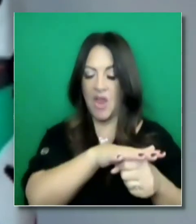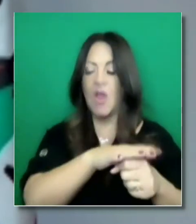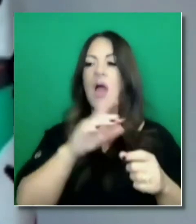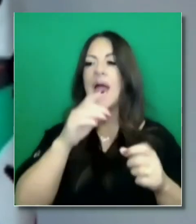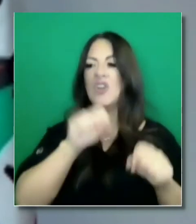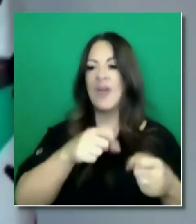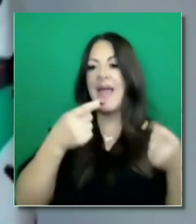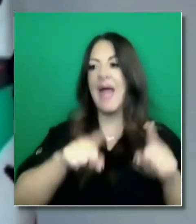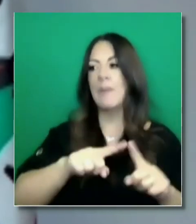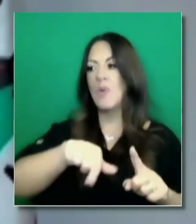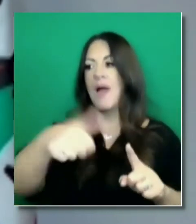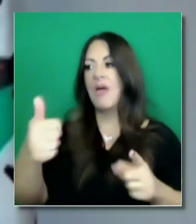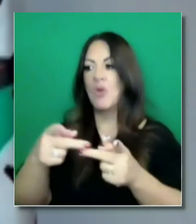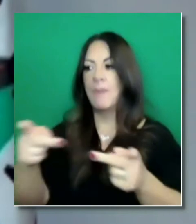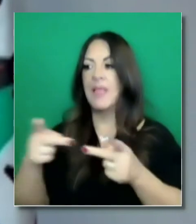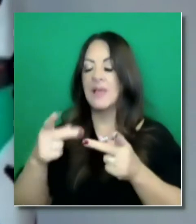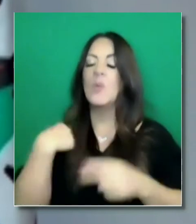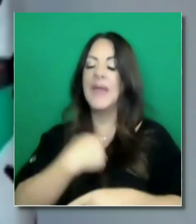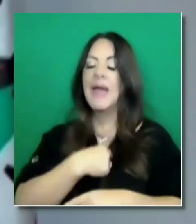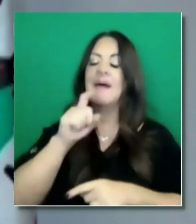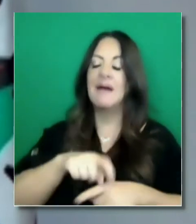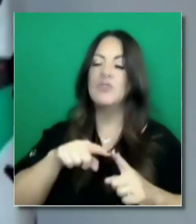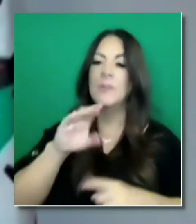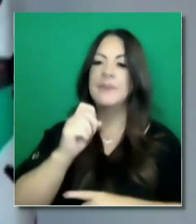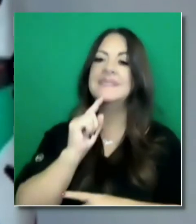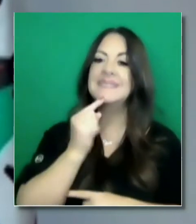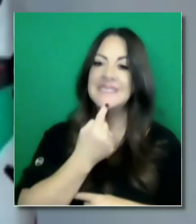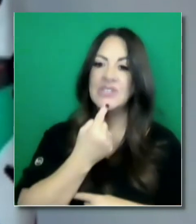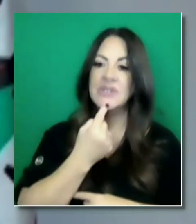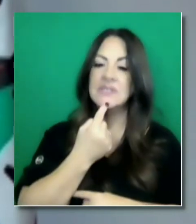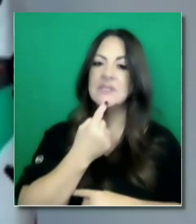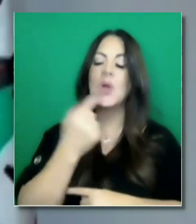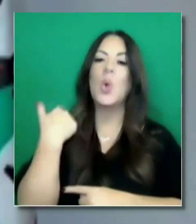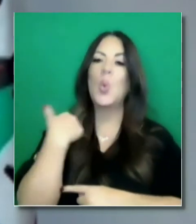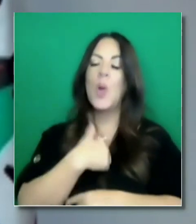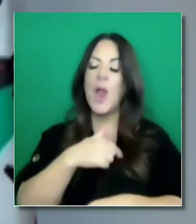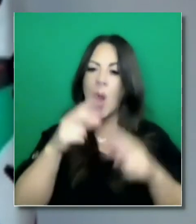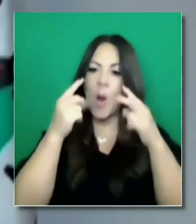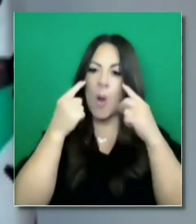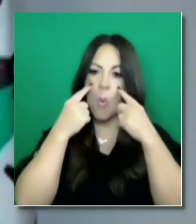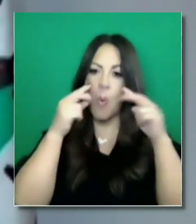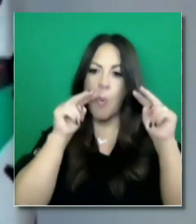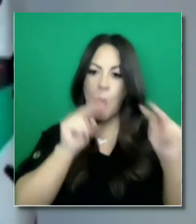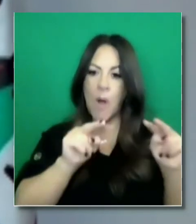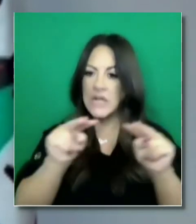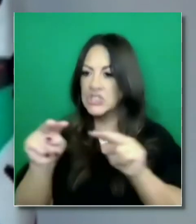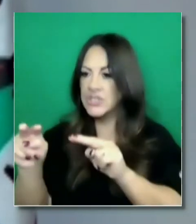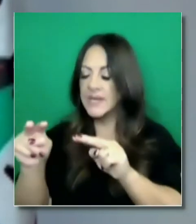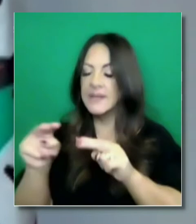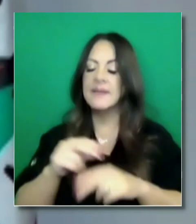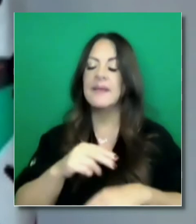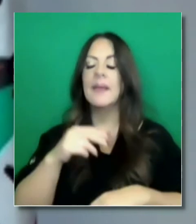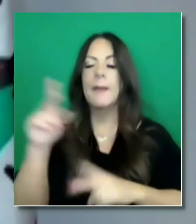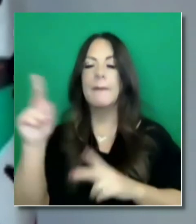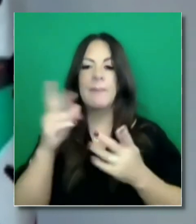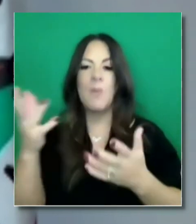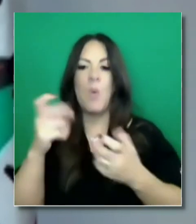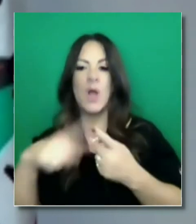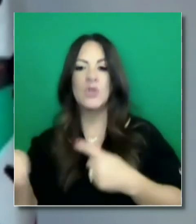be very serious about this, because many people are looking closely, not just how we do it, but they want to know when